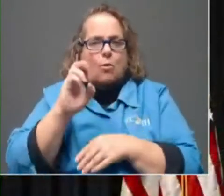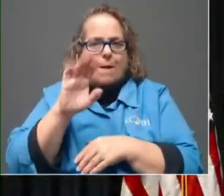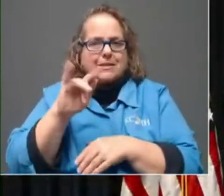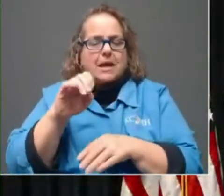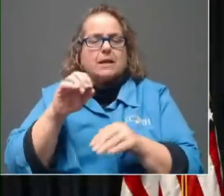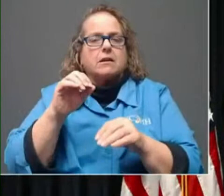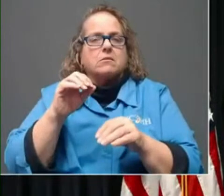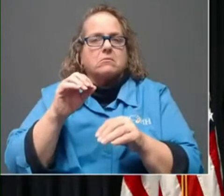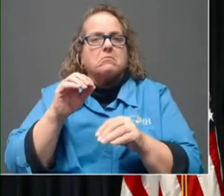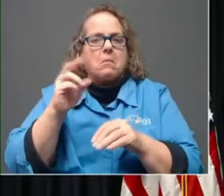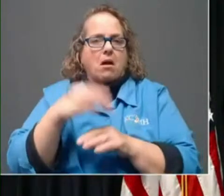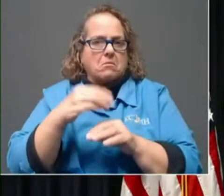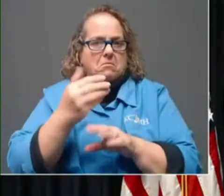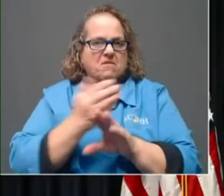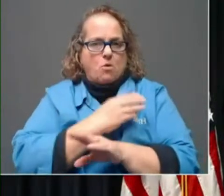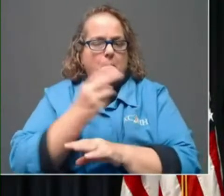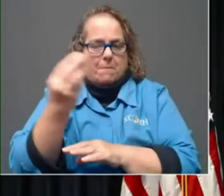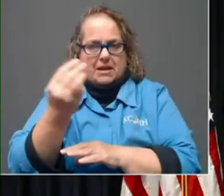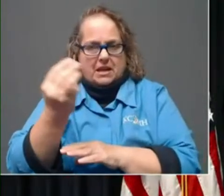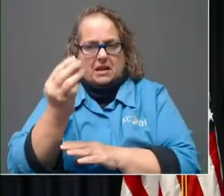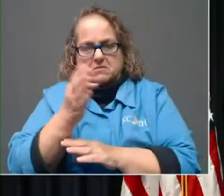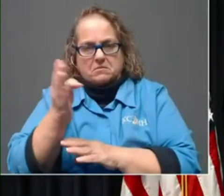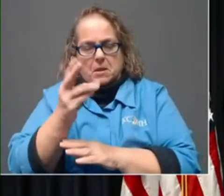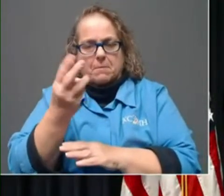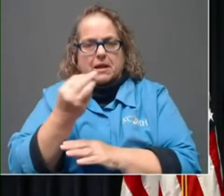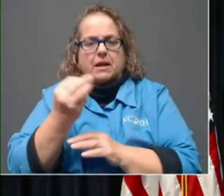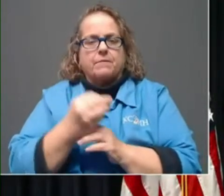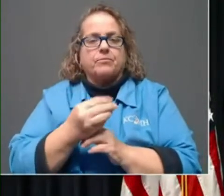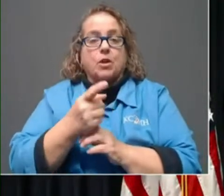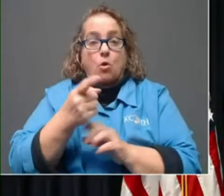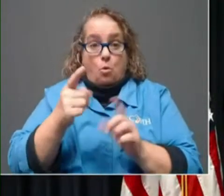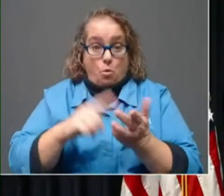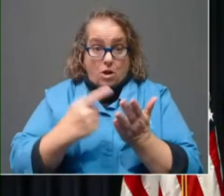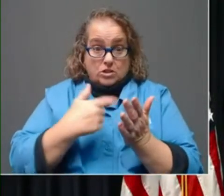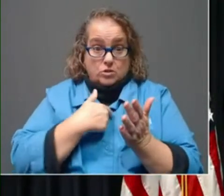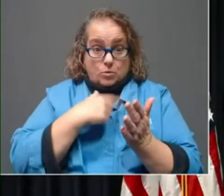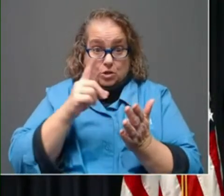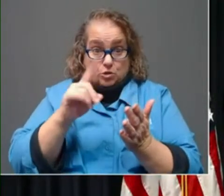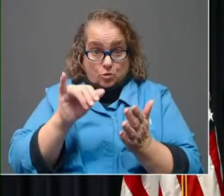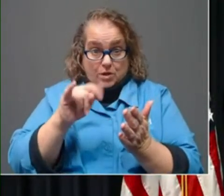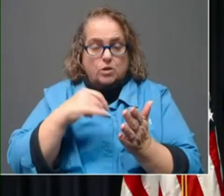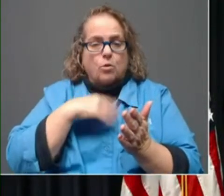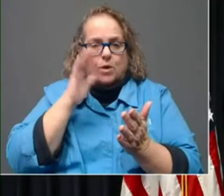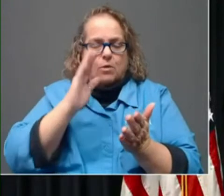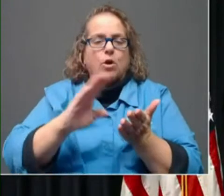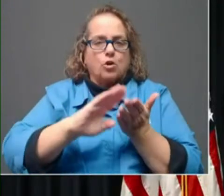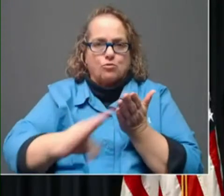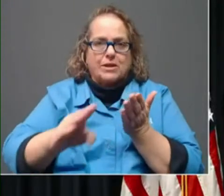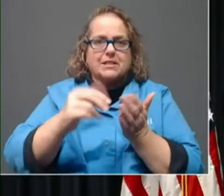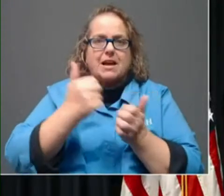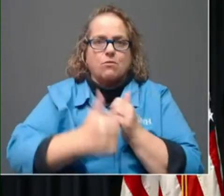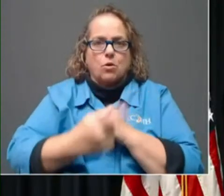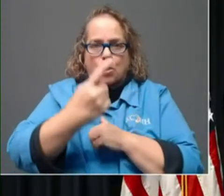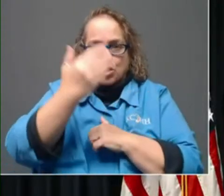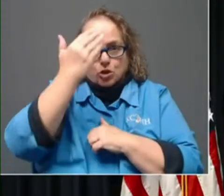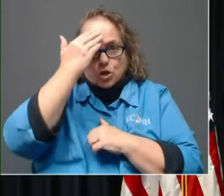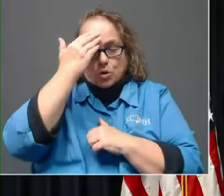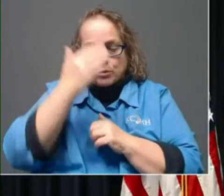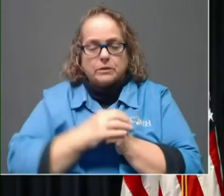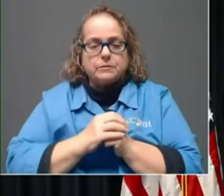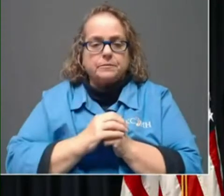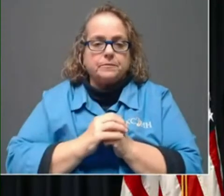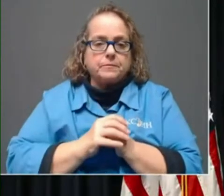All right, and then we'll put out a release as that goes up so that Chris and everybody else is notified, can look at it,